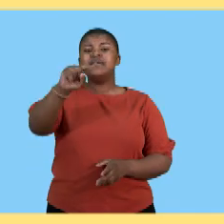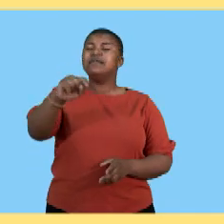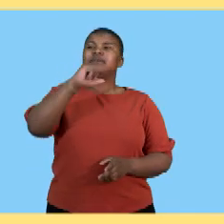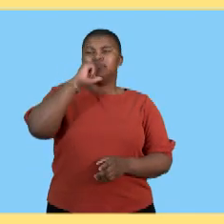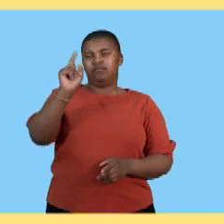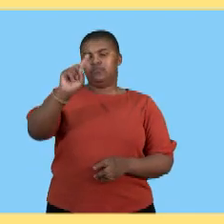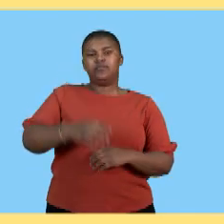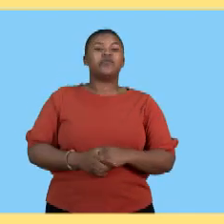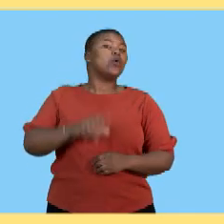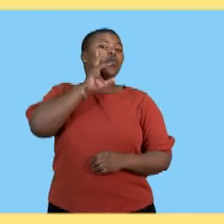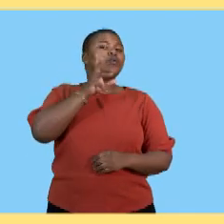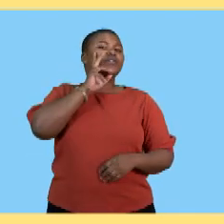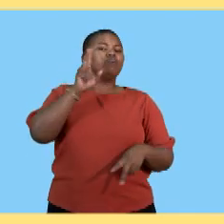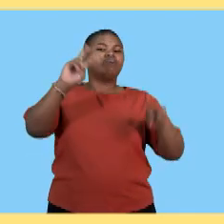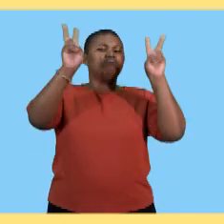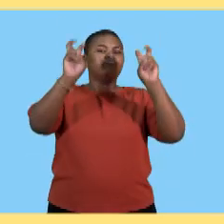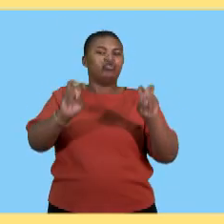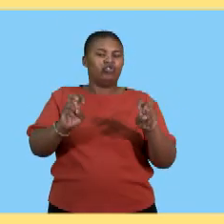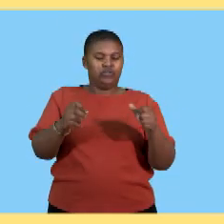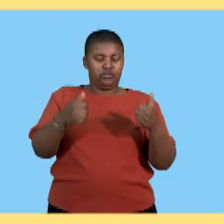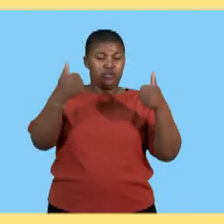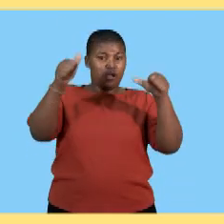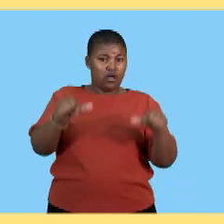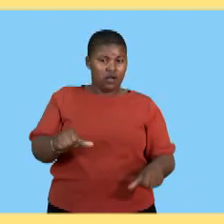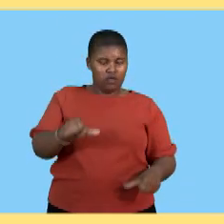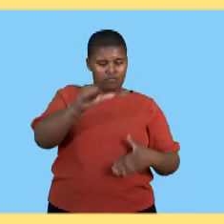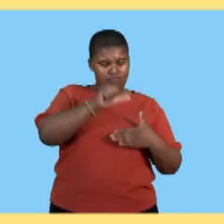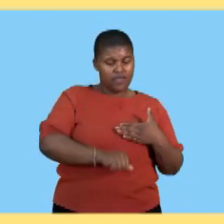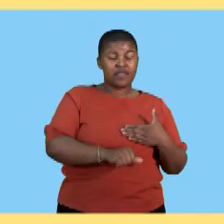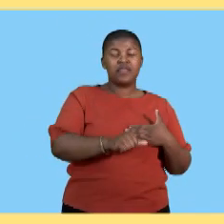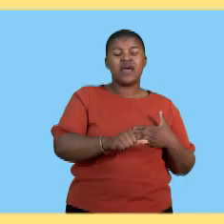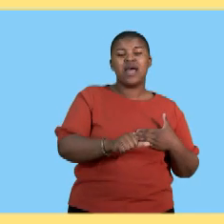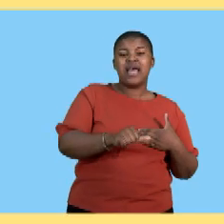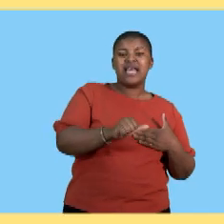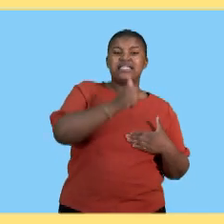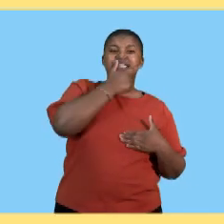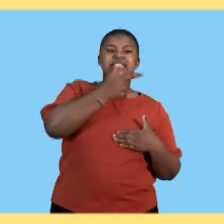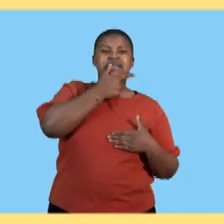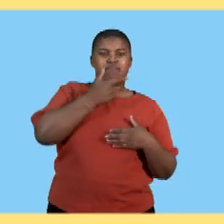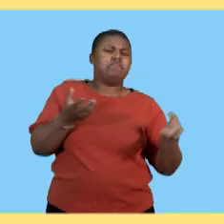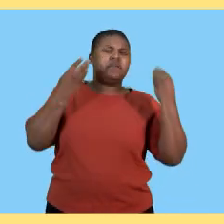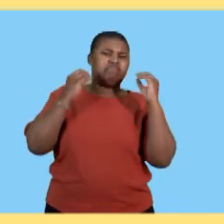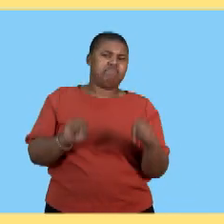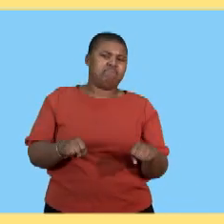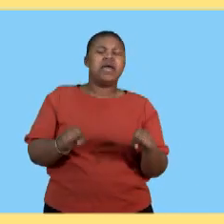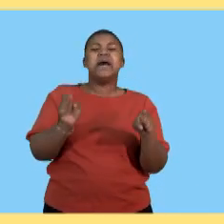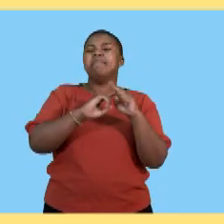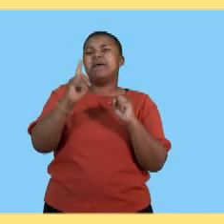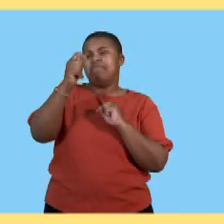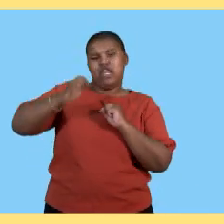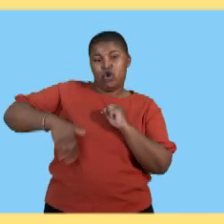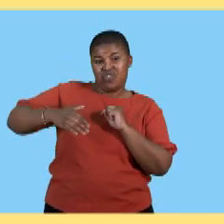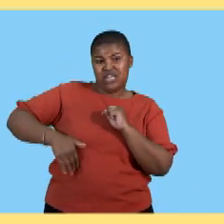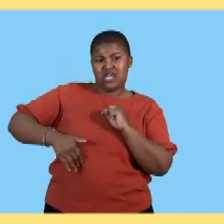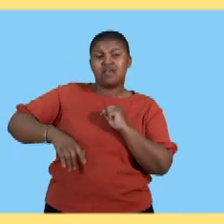reads, water and electricity account for December has been received but not yet paid. The outstanding amount